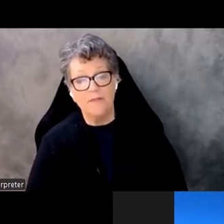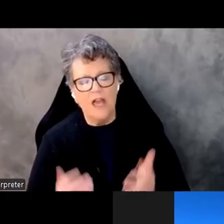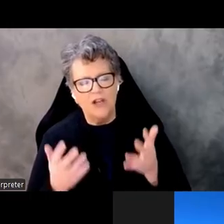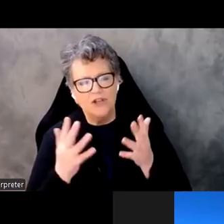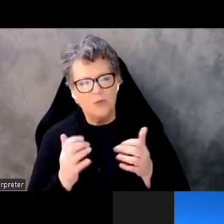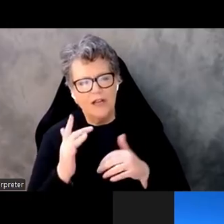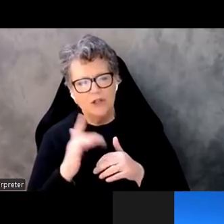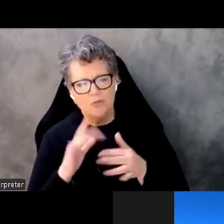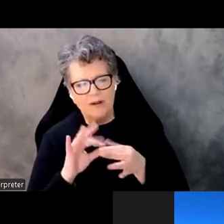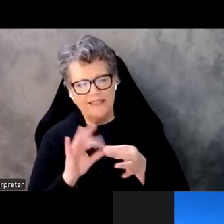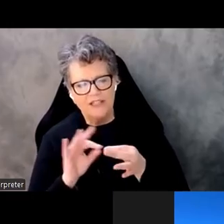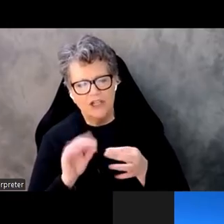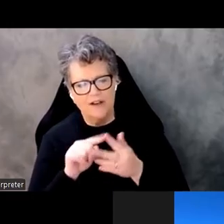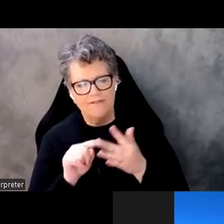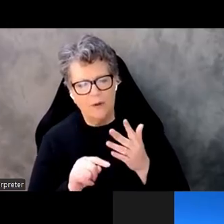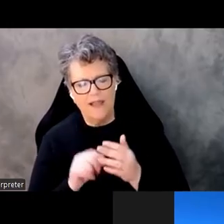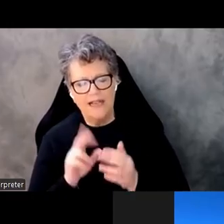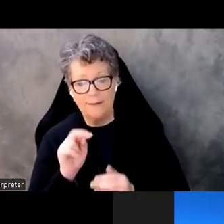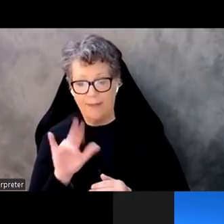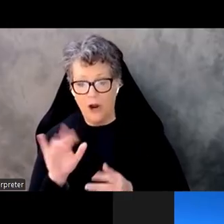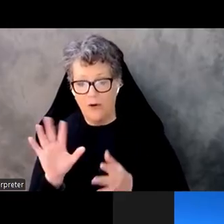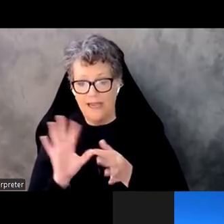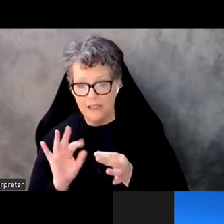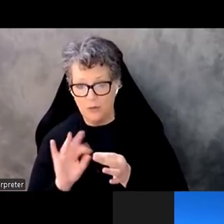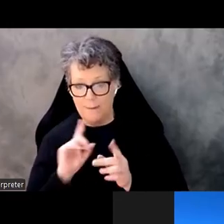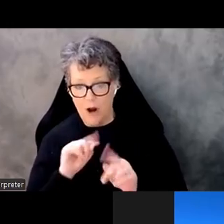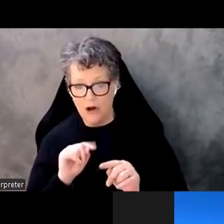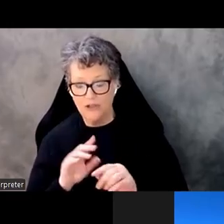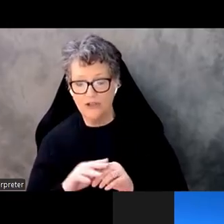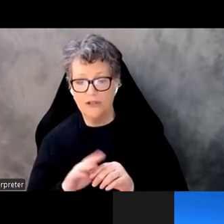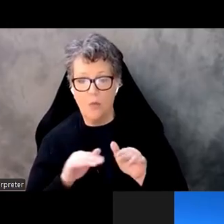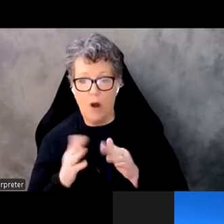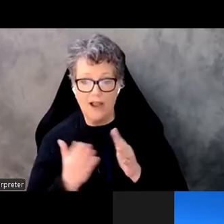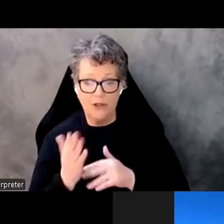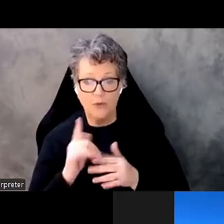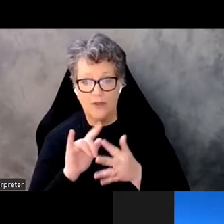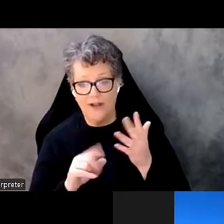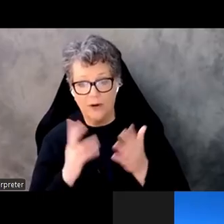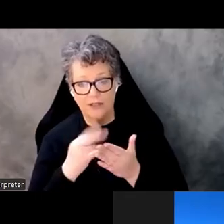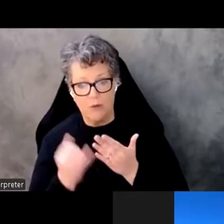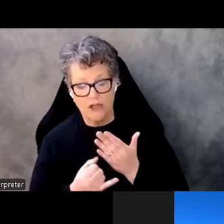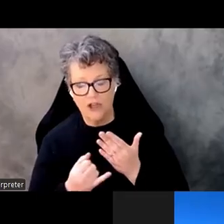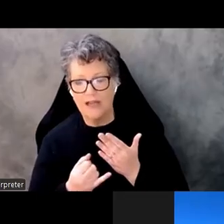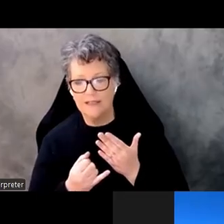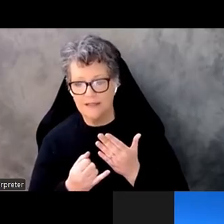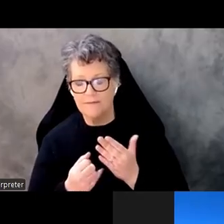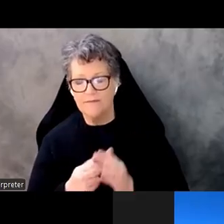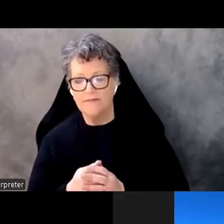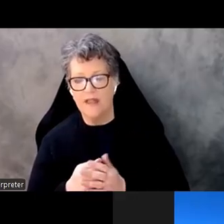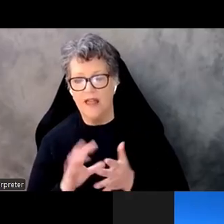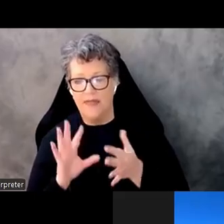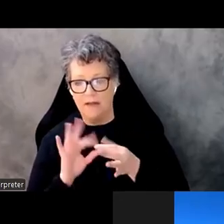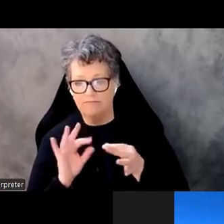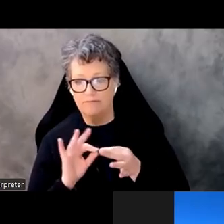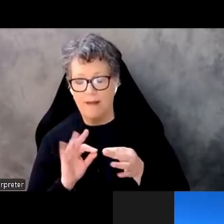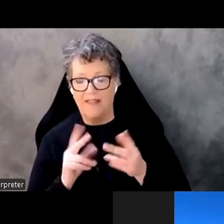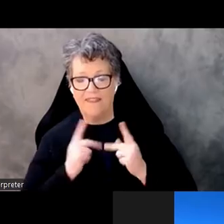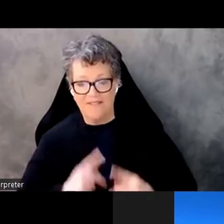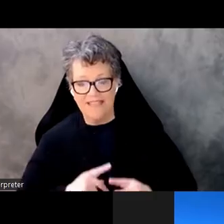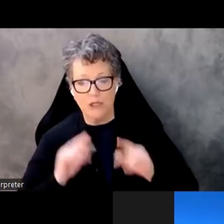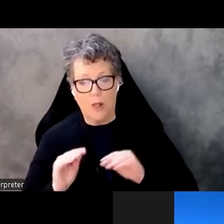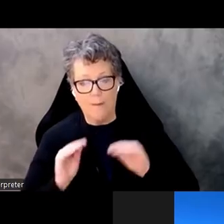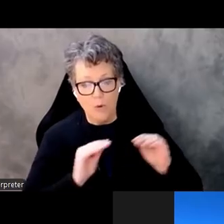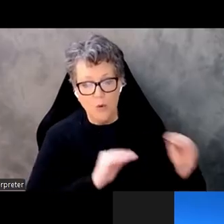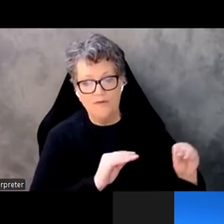touch on a few items. Barry, in his remarks, walking through the various projects, alluded to the physical moves